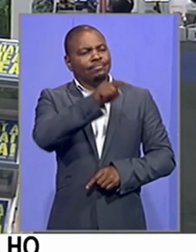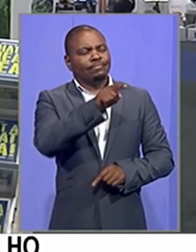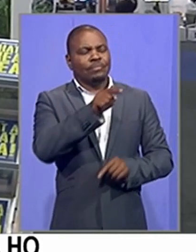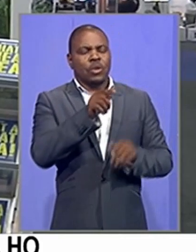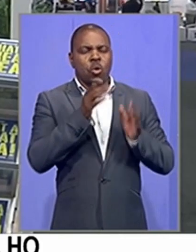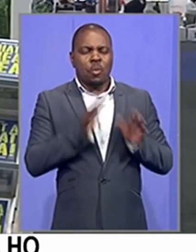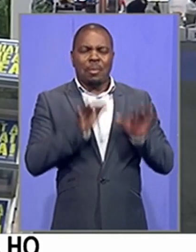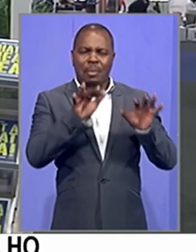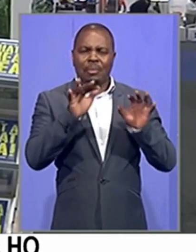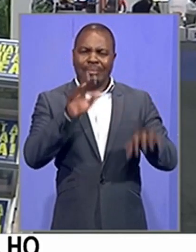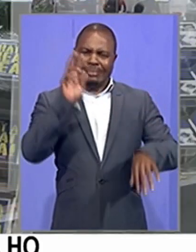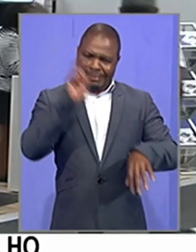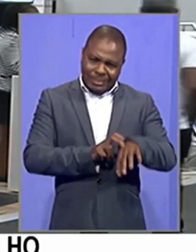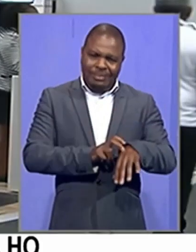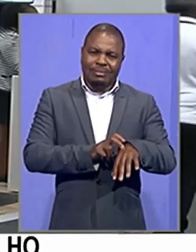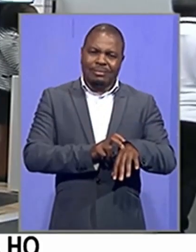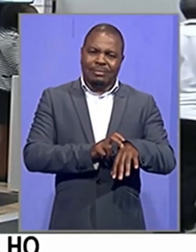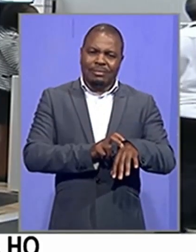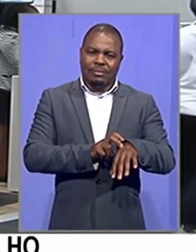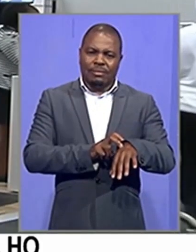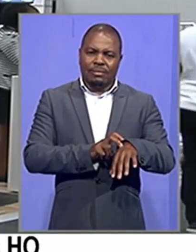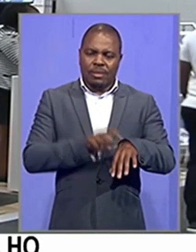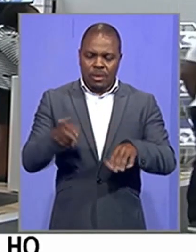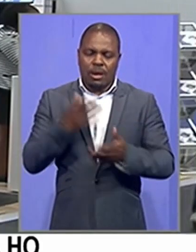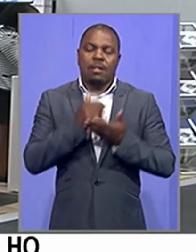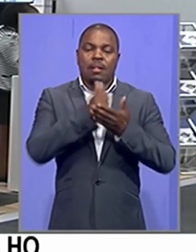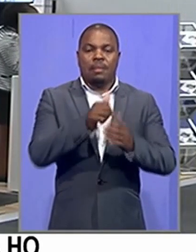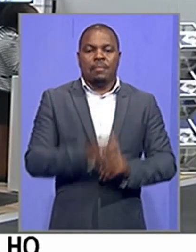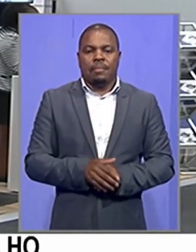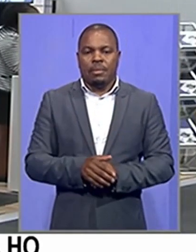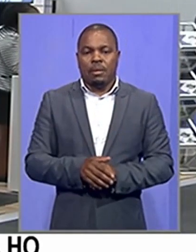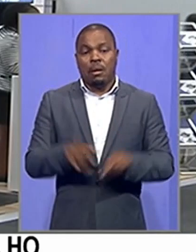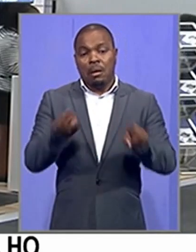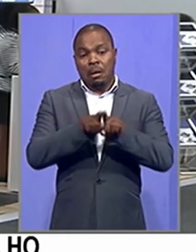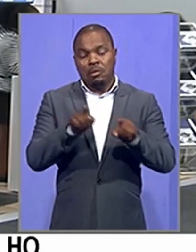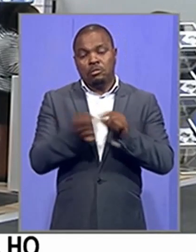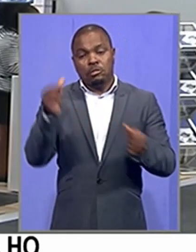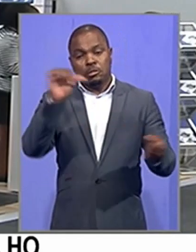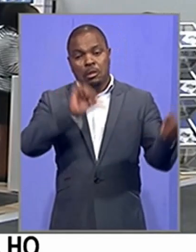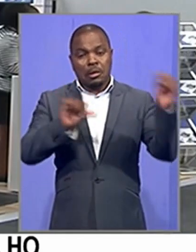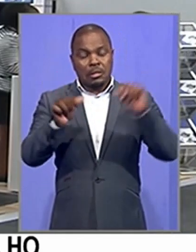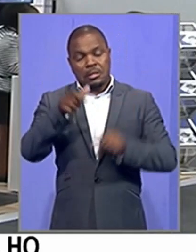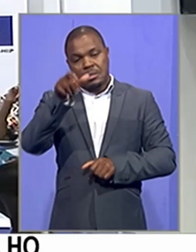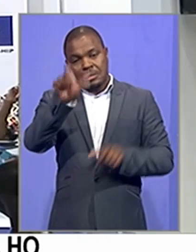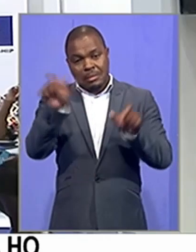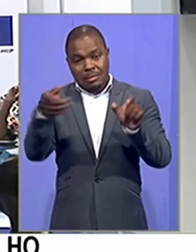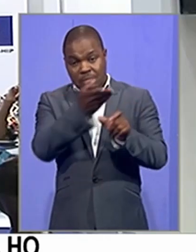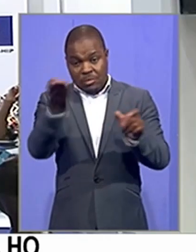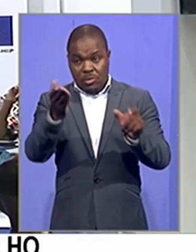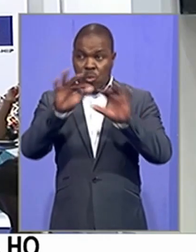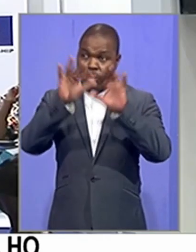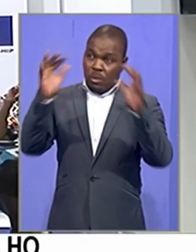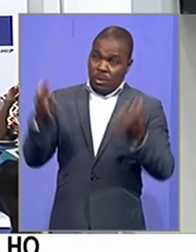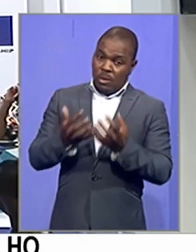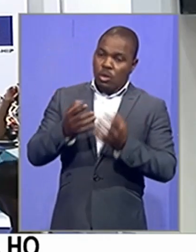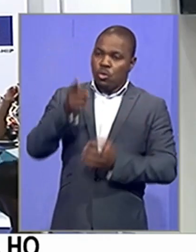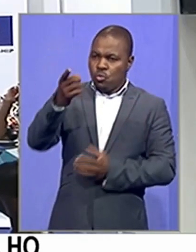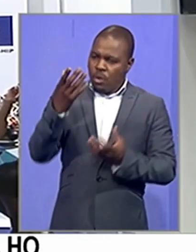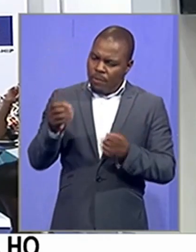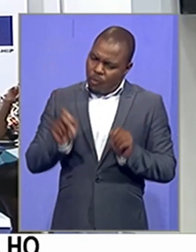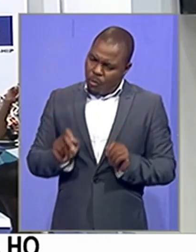and that what humanity needs. As the scientists of our world, you have this